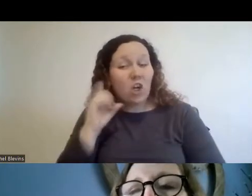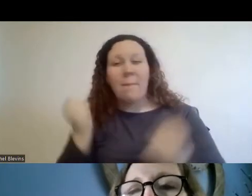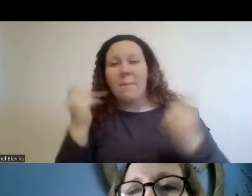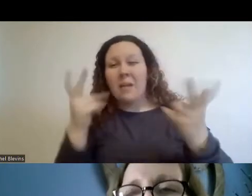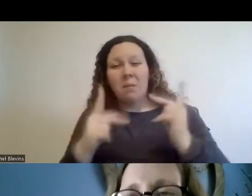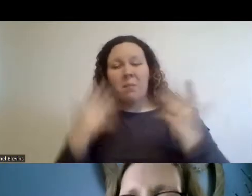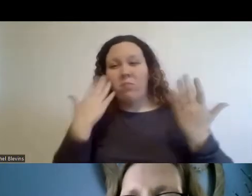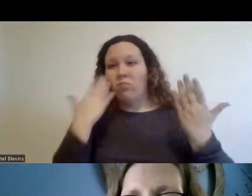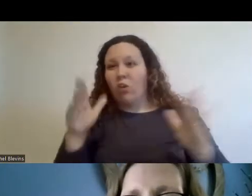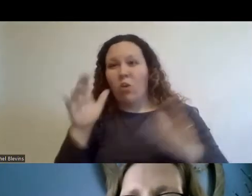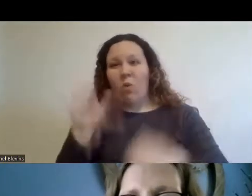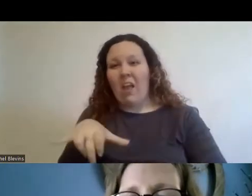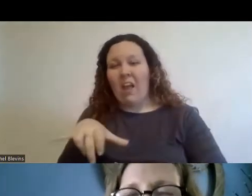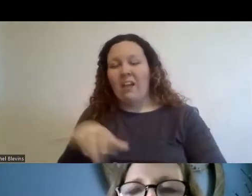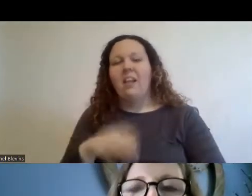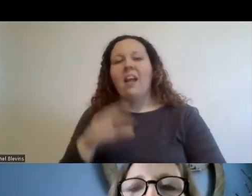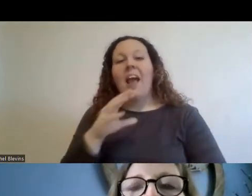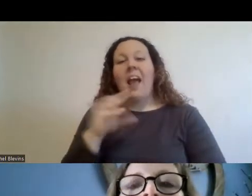auditory nerve goes to the brain.